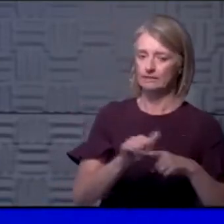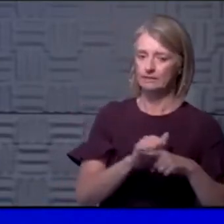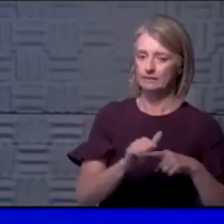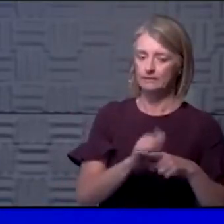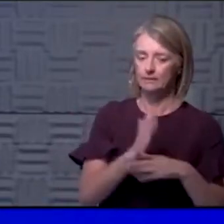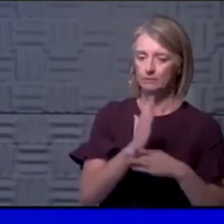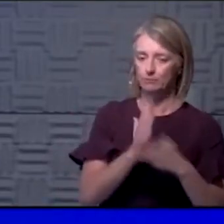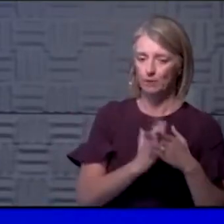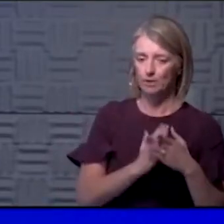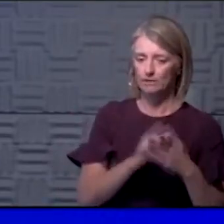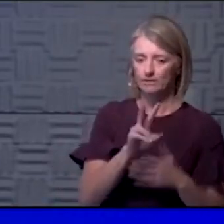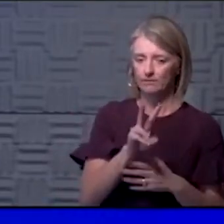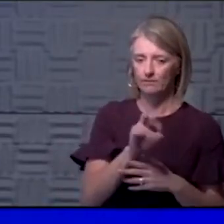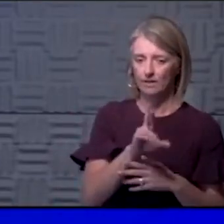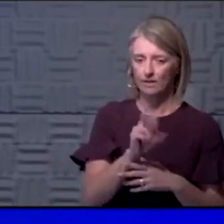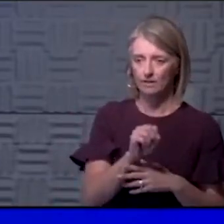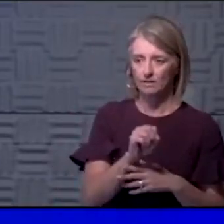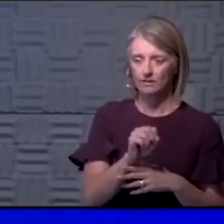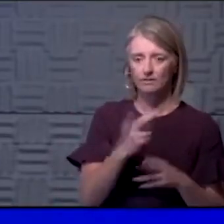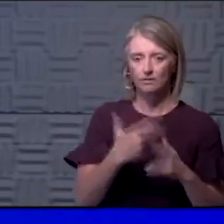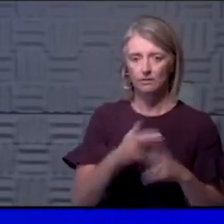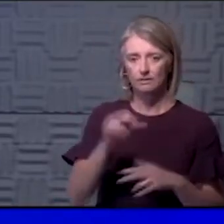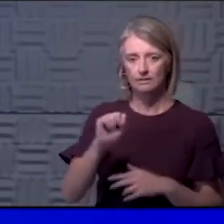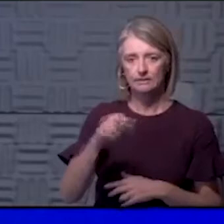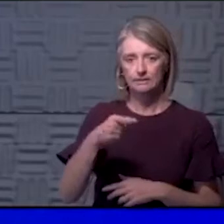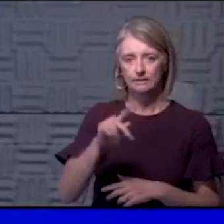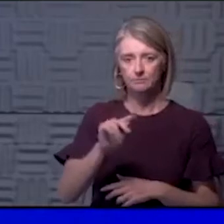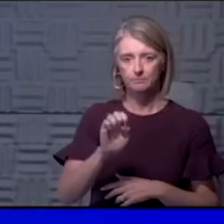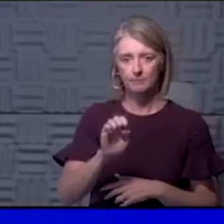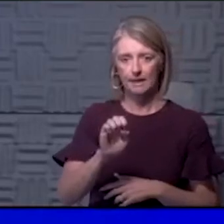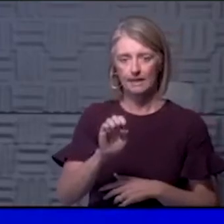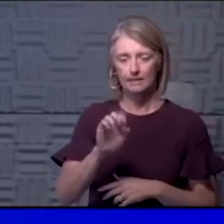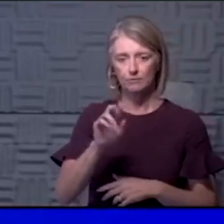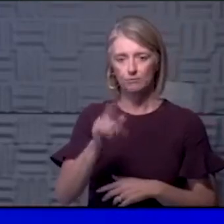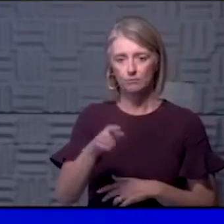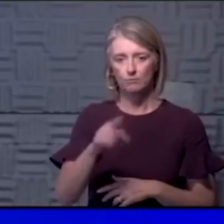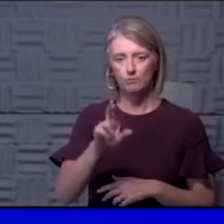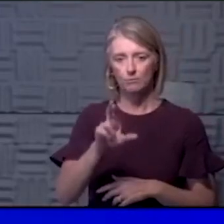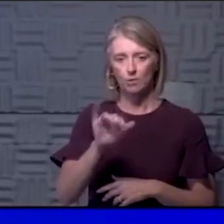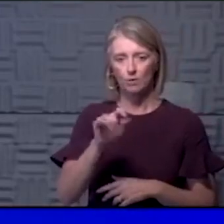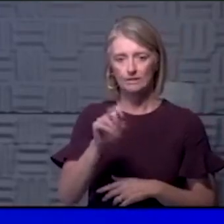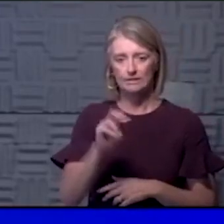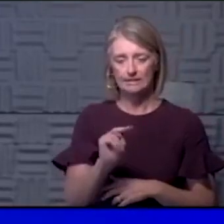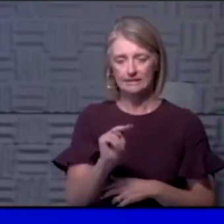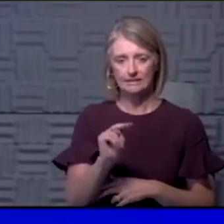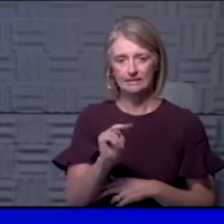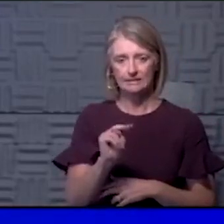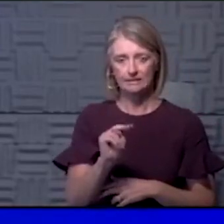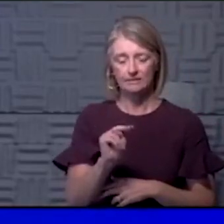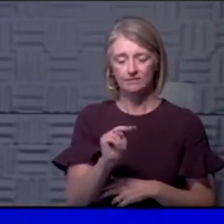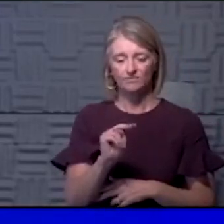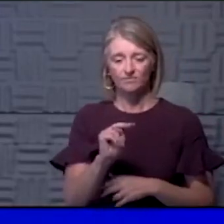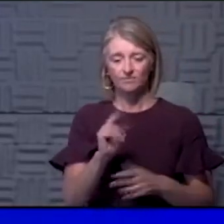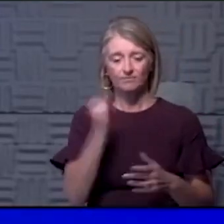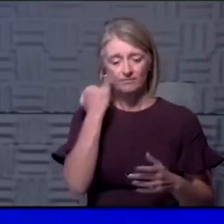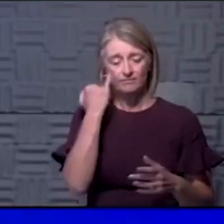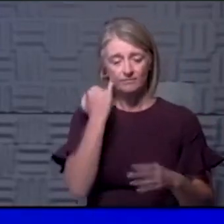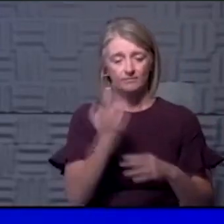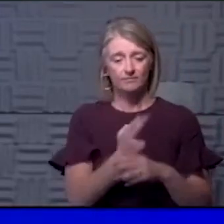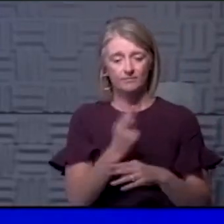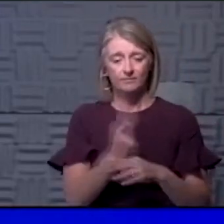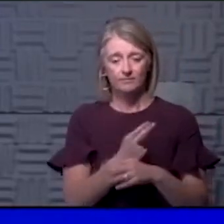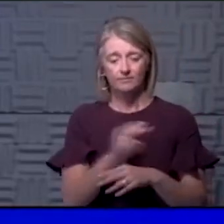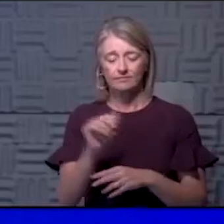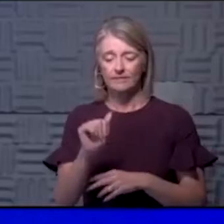of the virus, specifically the spike protein. And whether that spike protein is put into another virus vector, such as